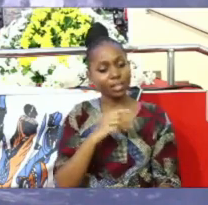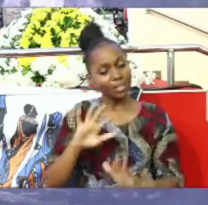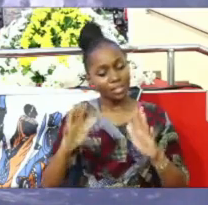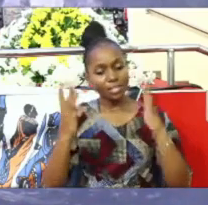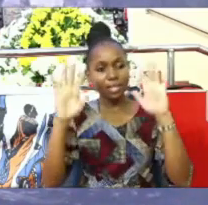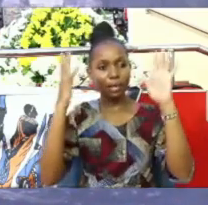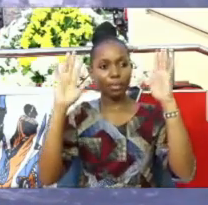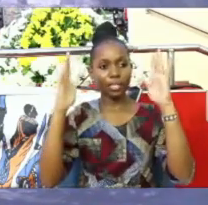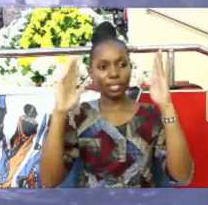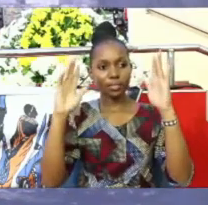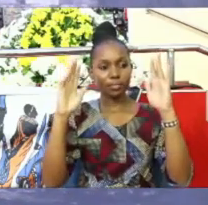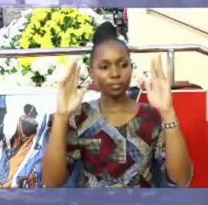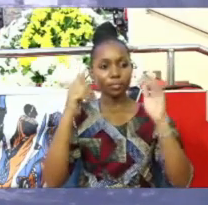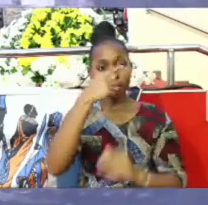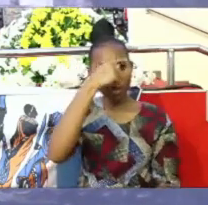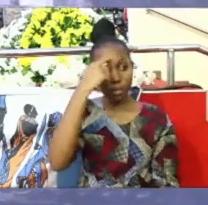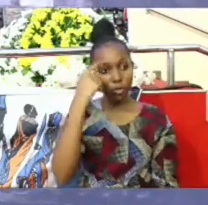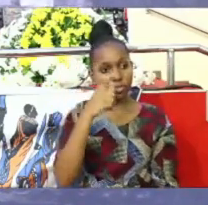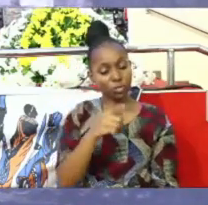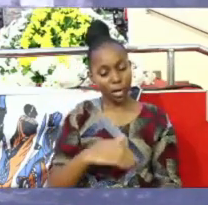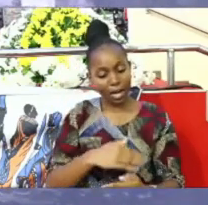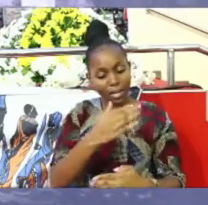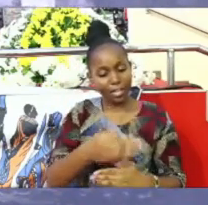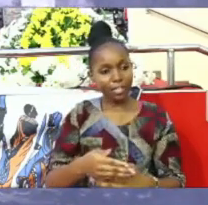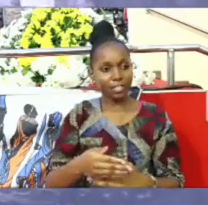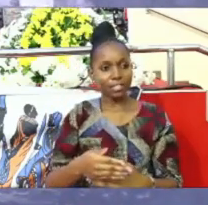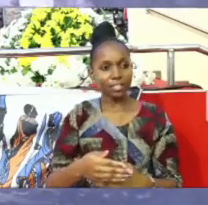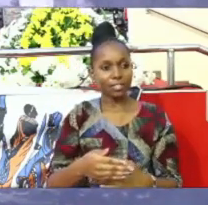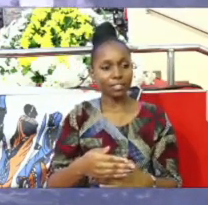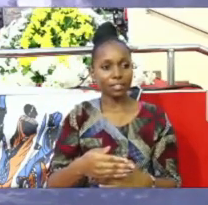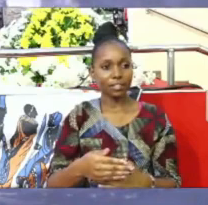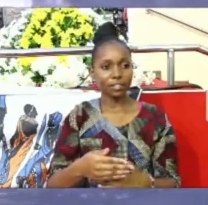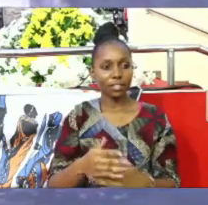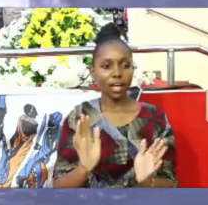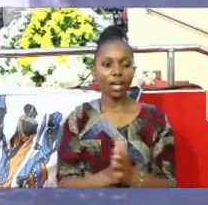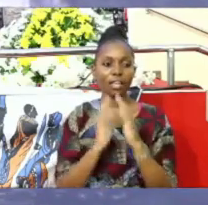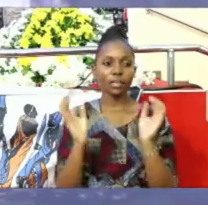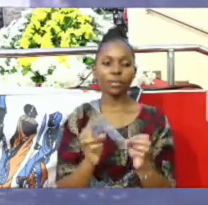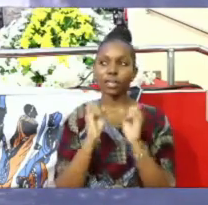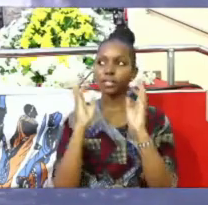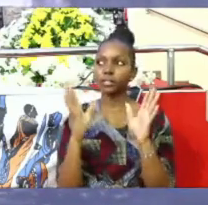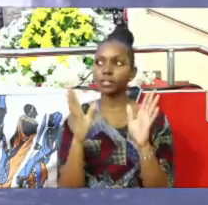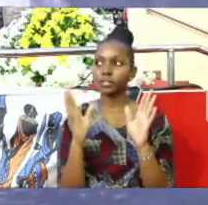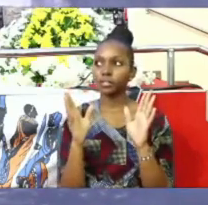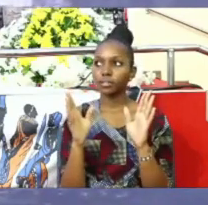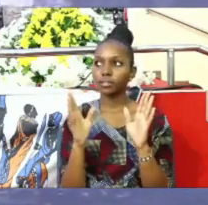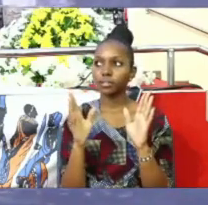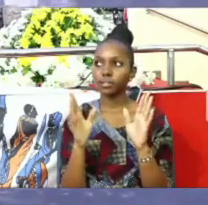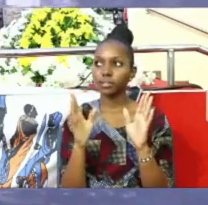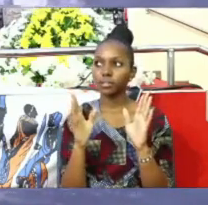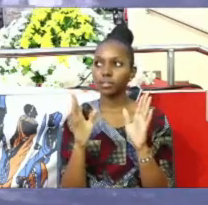Wacha tuwasherehekee. Because you are next in the line. Kwa sababu uko kwenye ile laini. Hallelujah. Hallelujah. Don't be grudges.